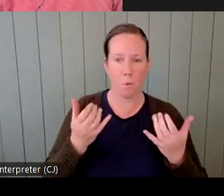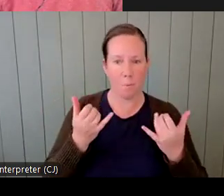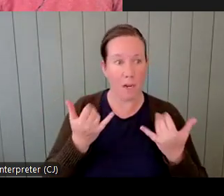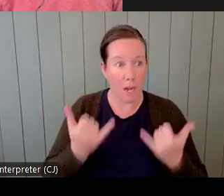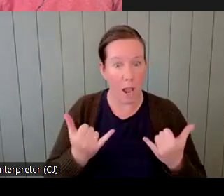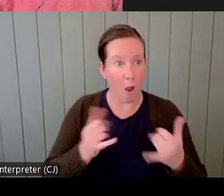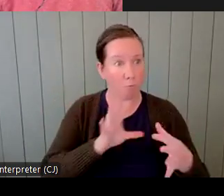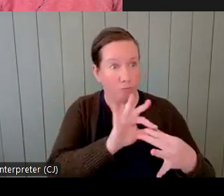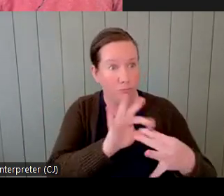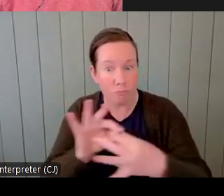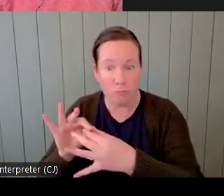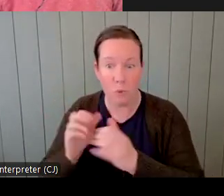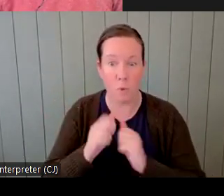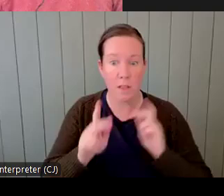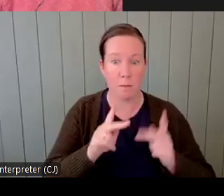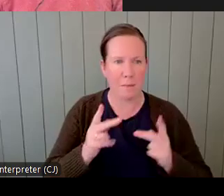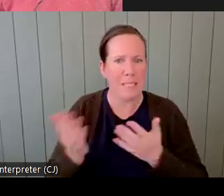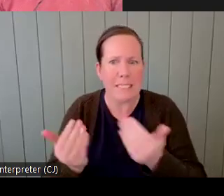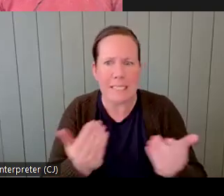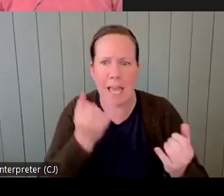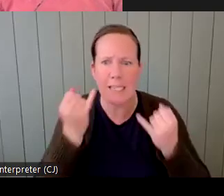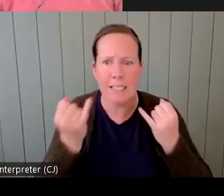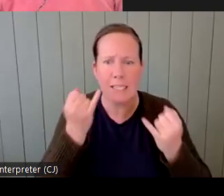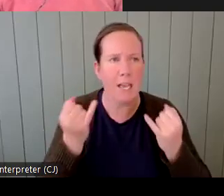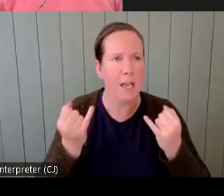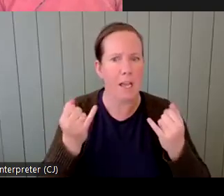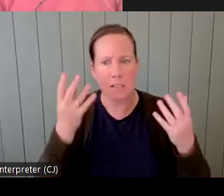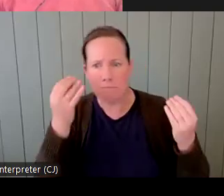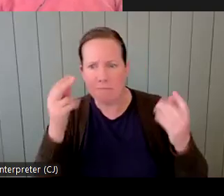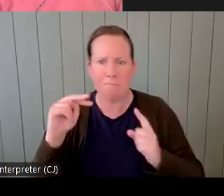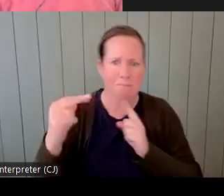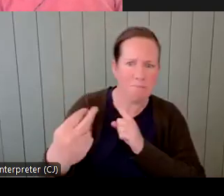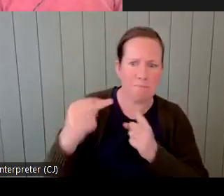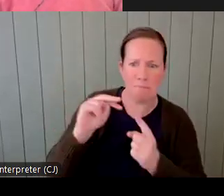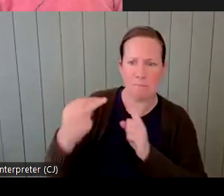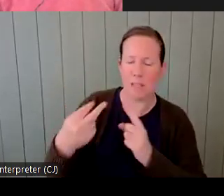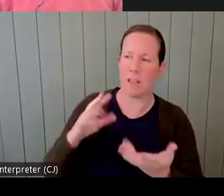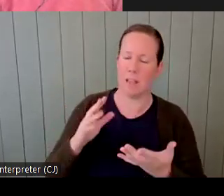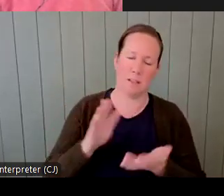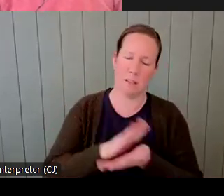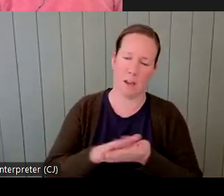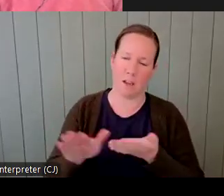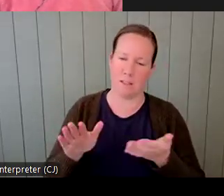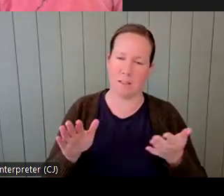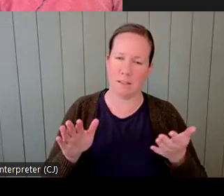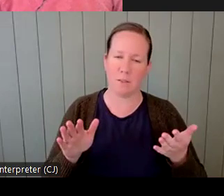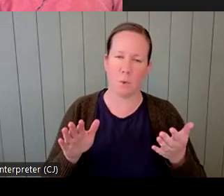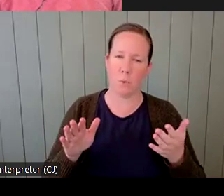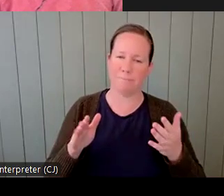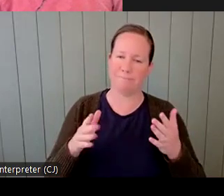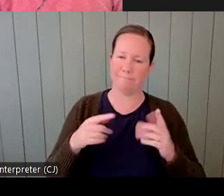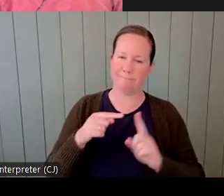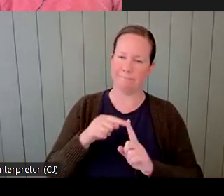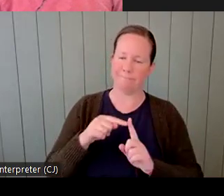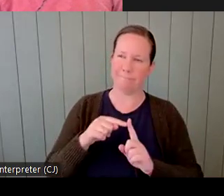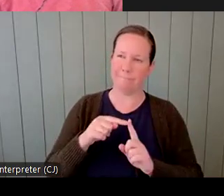people, ask them if you're going in the right direction. So there's a lot of like community on even building a startup that is like seems to be like a very